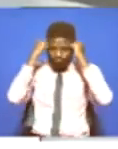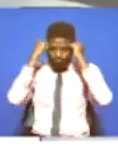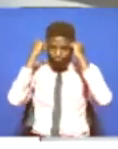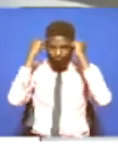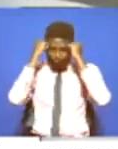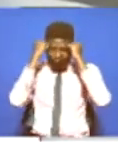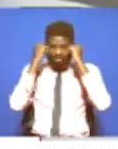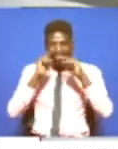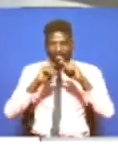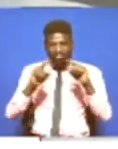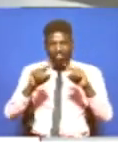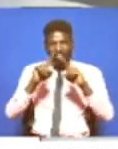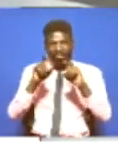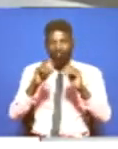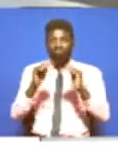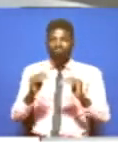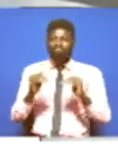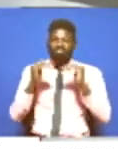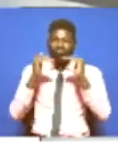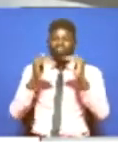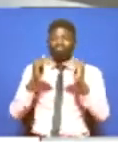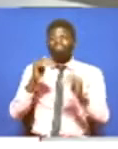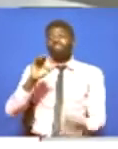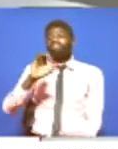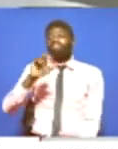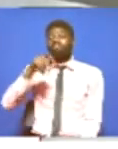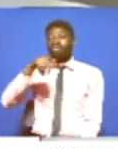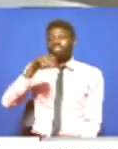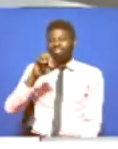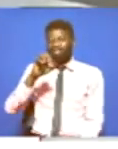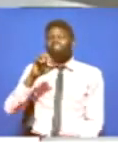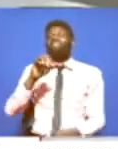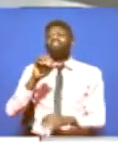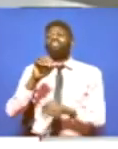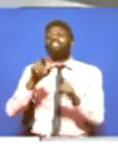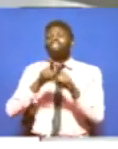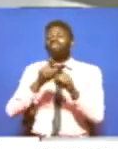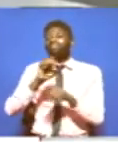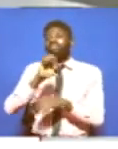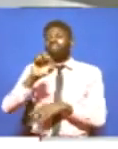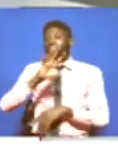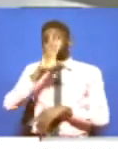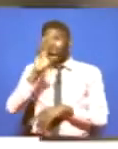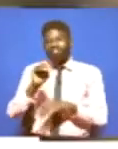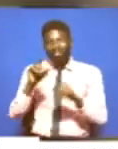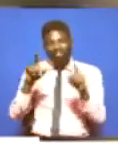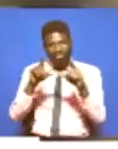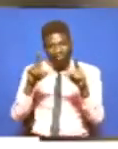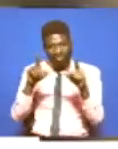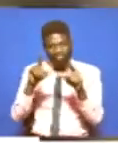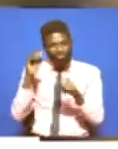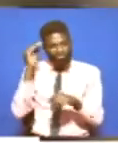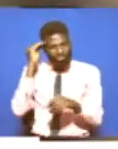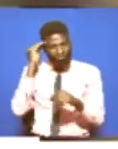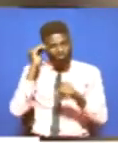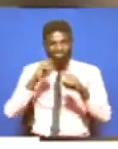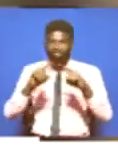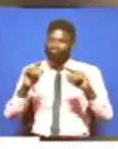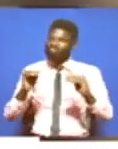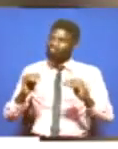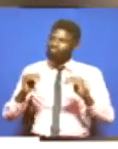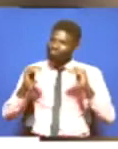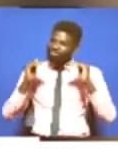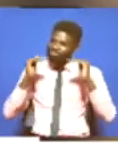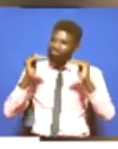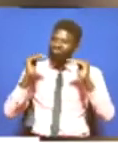I went through the CP, I went through the East African Certificate of Education, and later on in Form